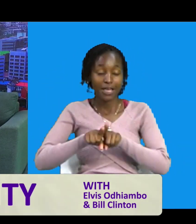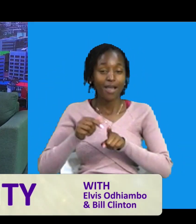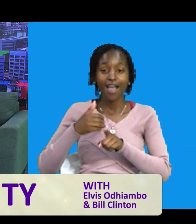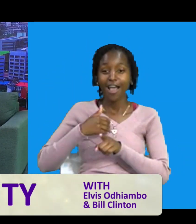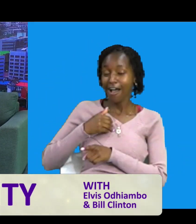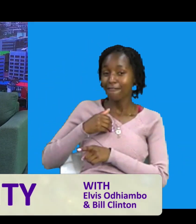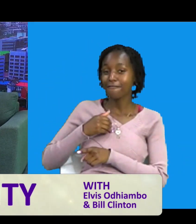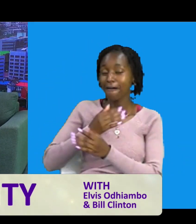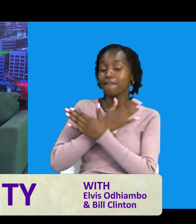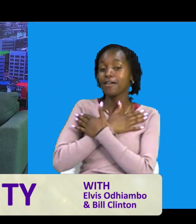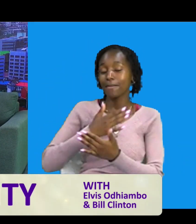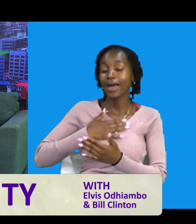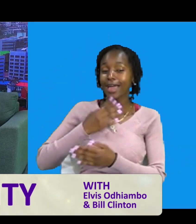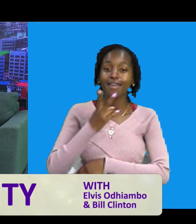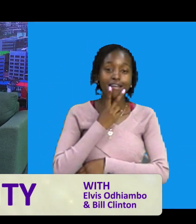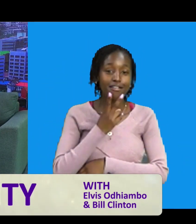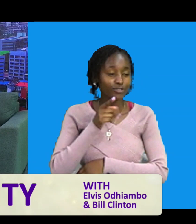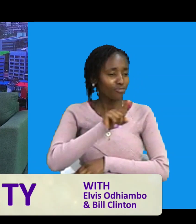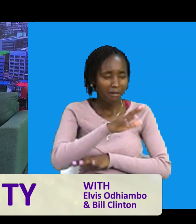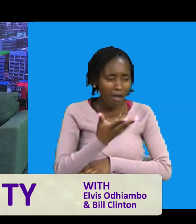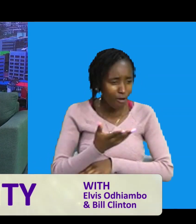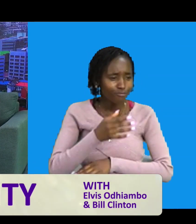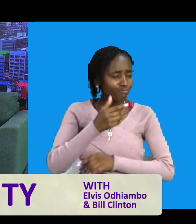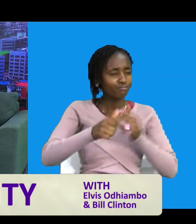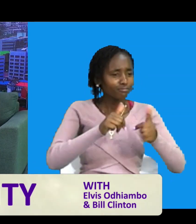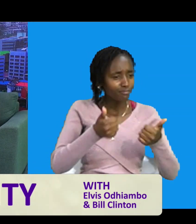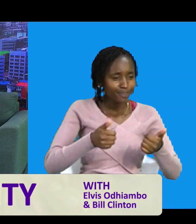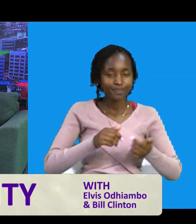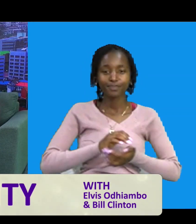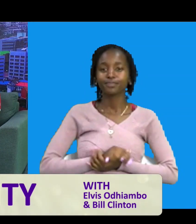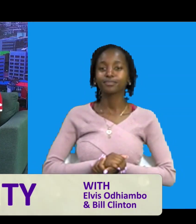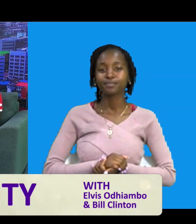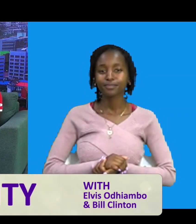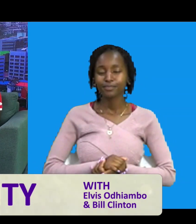kawaida, Mr. Elvis Odhiambo. How are you, sir? Uko salama?